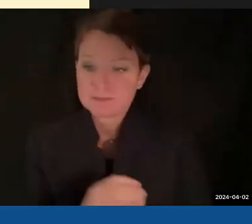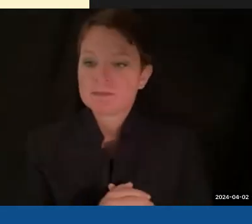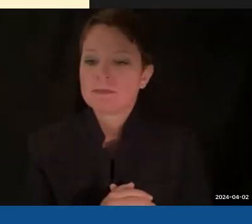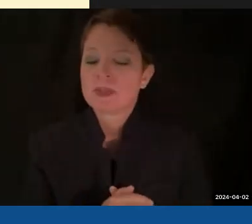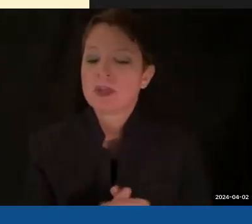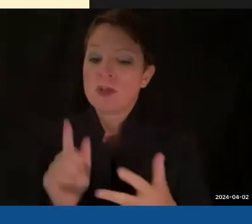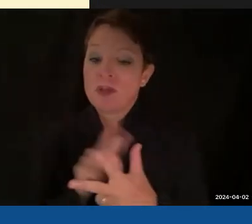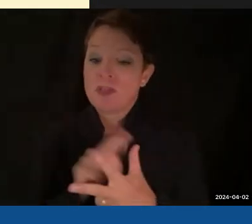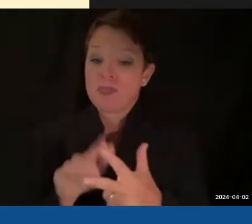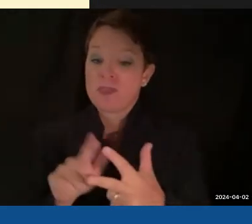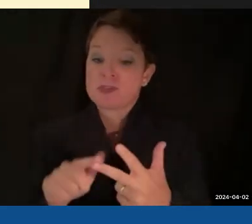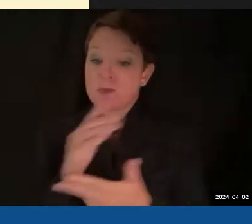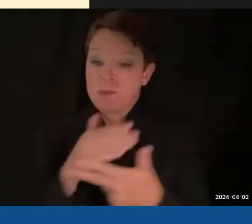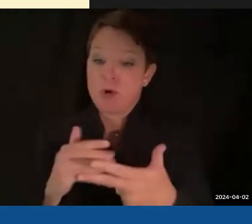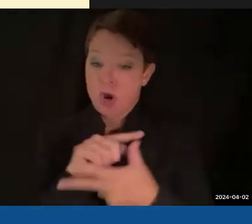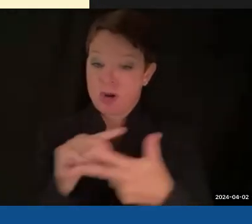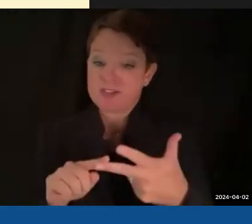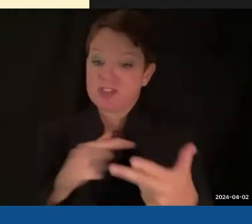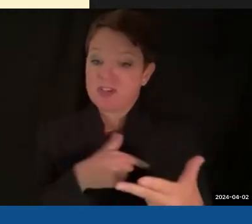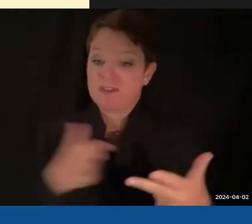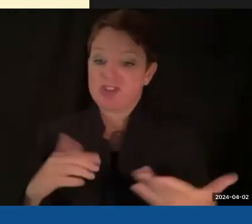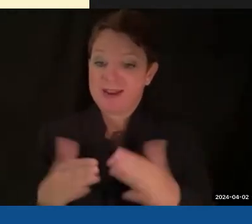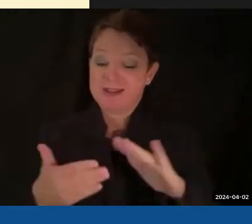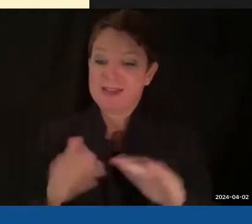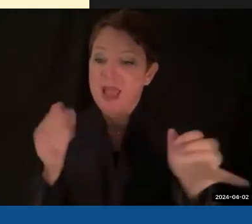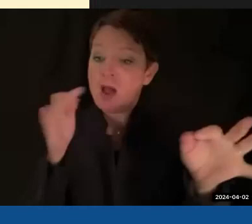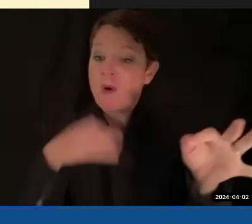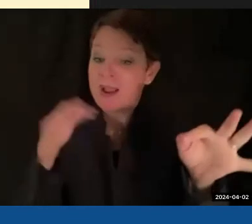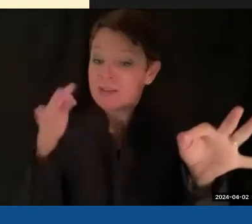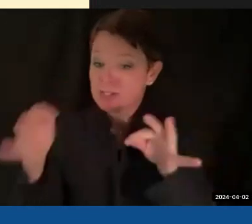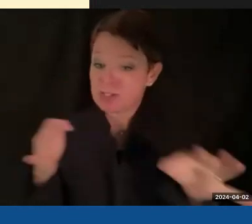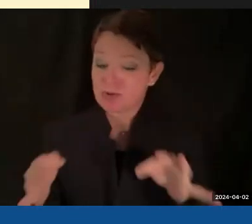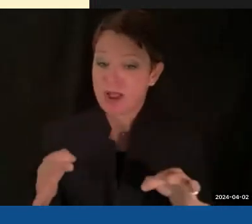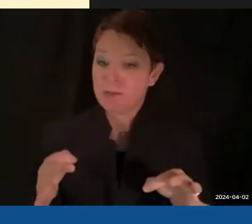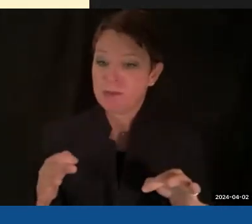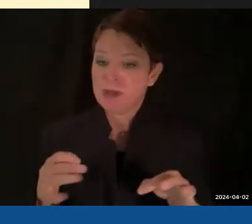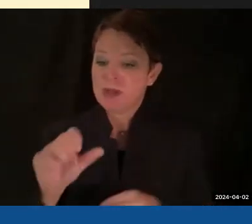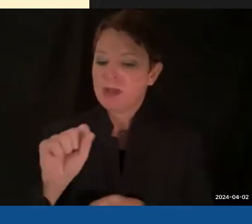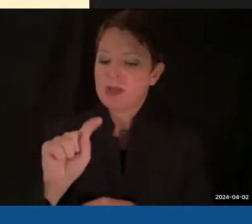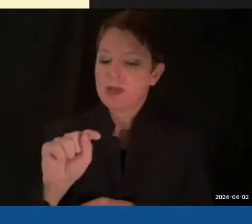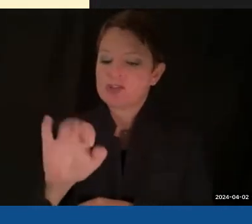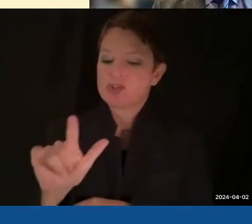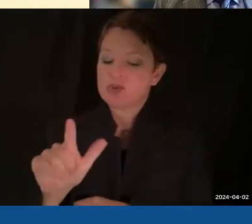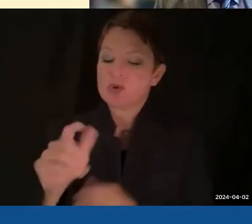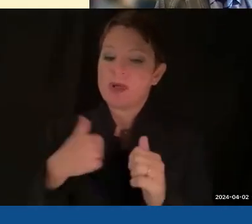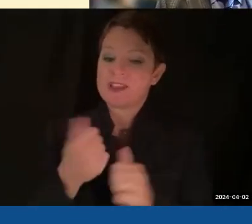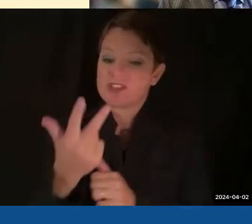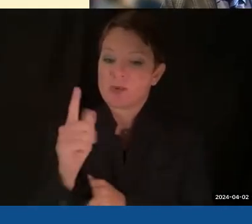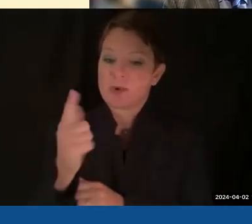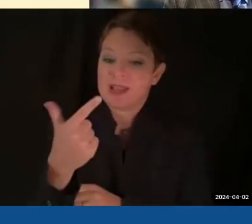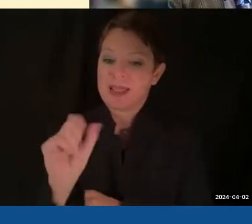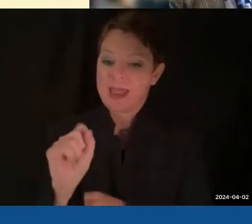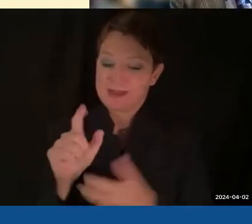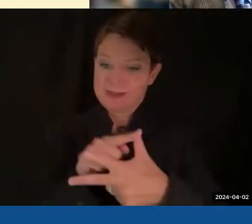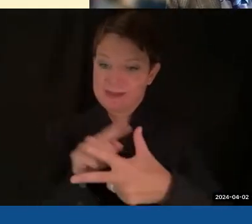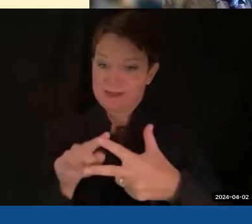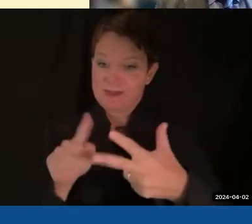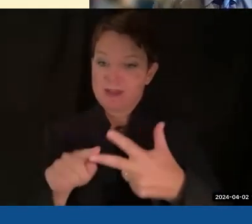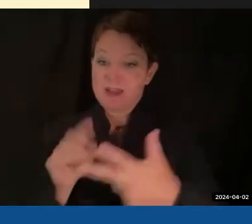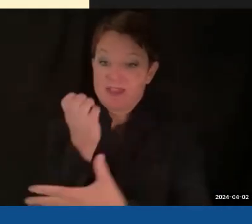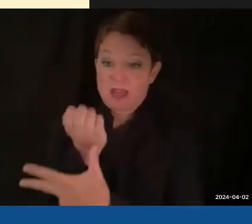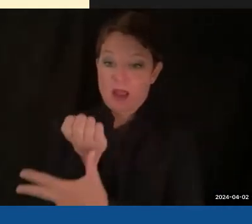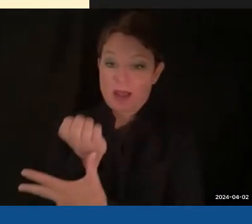There are three components of Chinatown, and the way I describe Chinatown is it's a stool with three legs. And the three legs are the